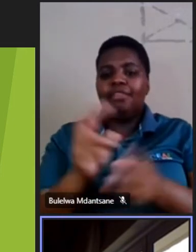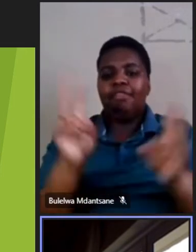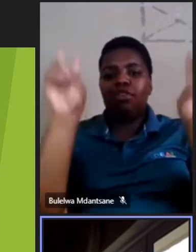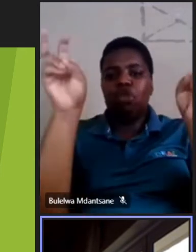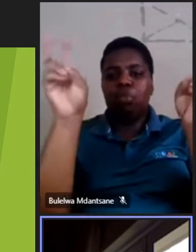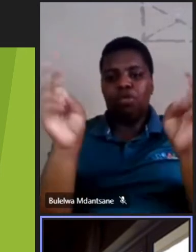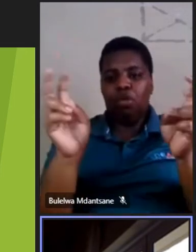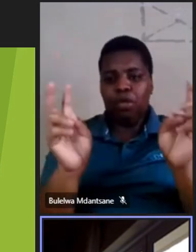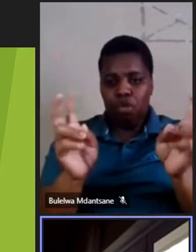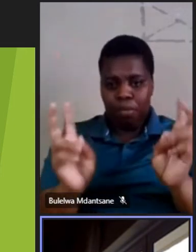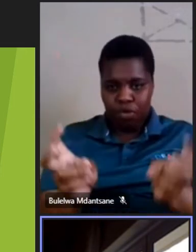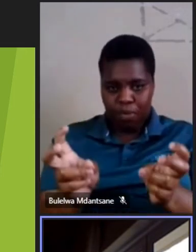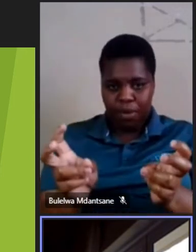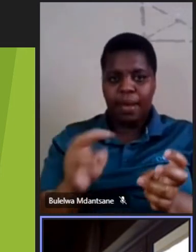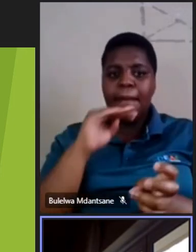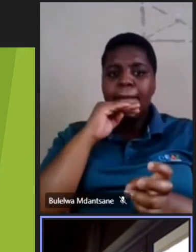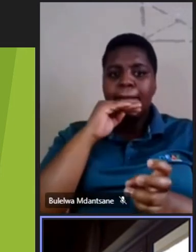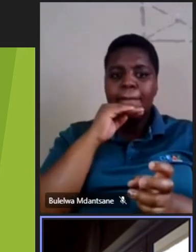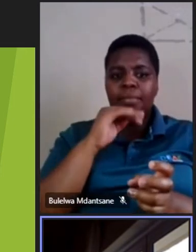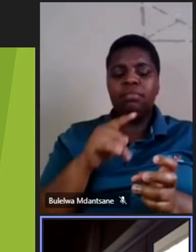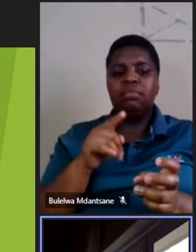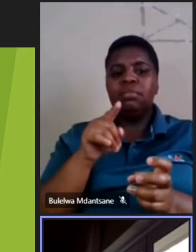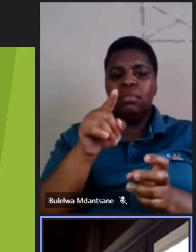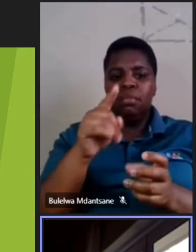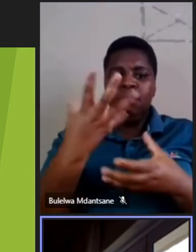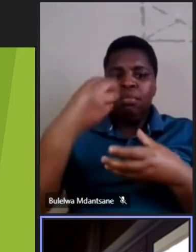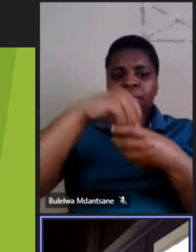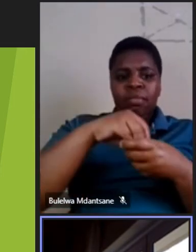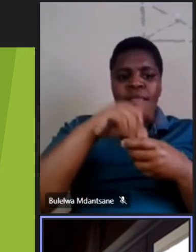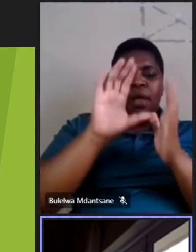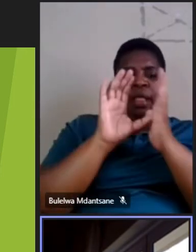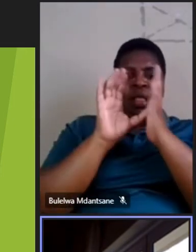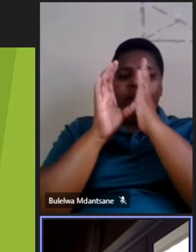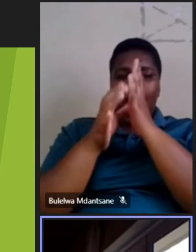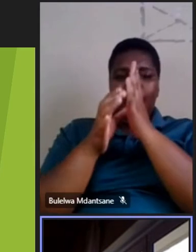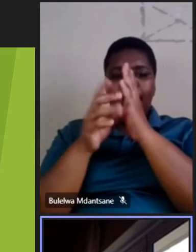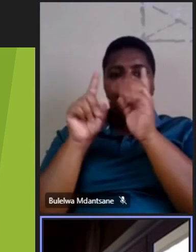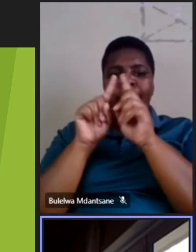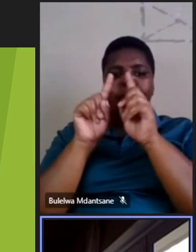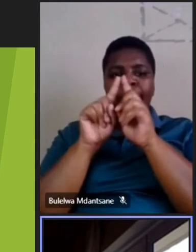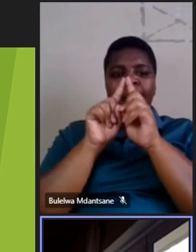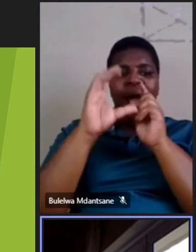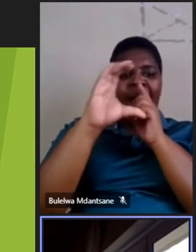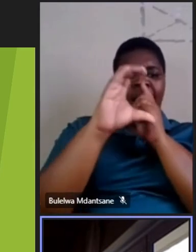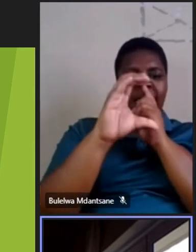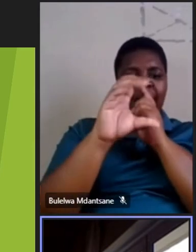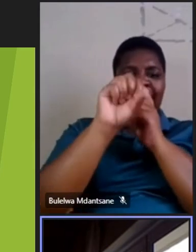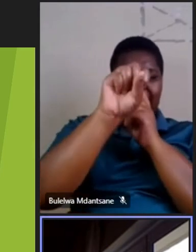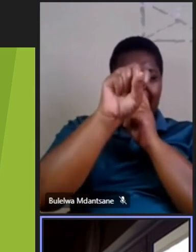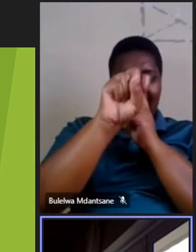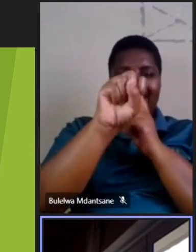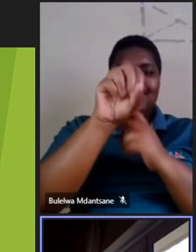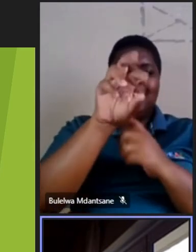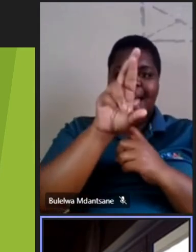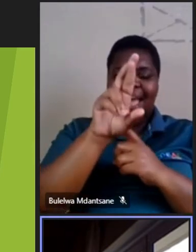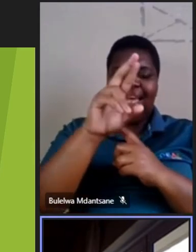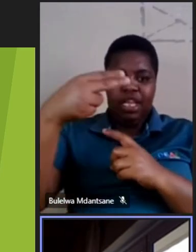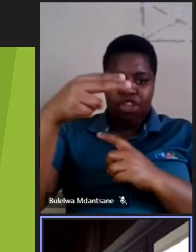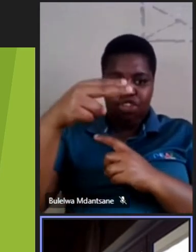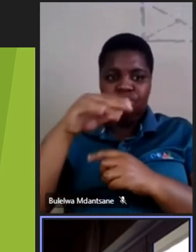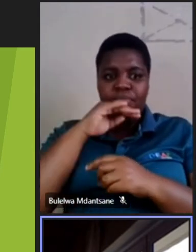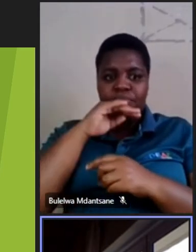legislation related to disabilities such as the CRPD, the White Paper on the Rights of People with